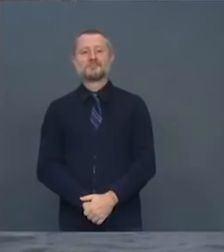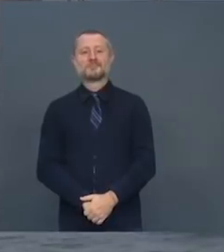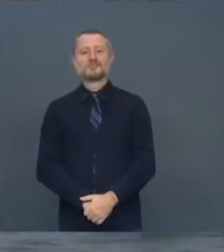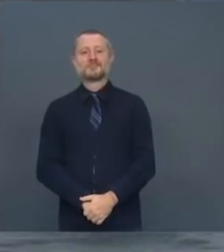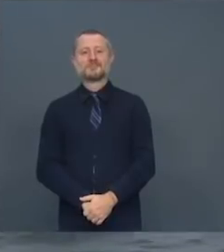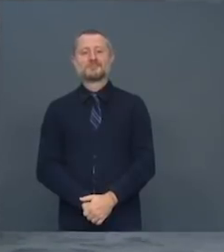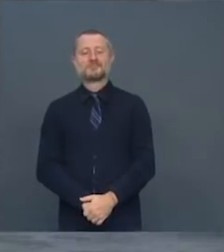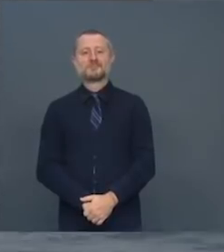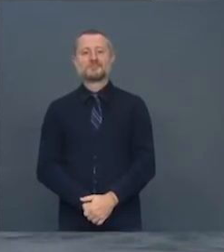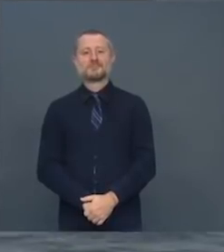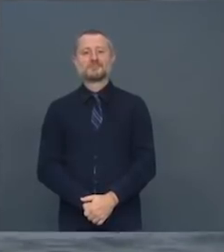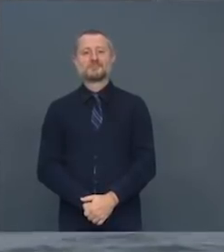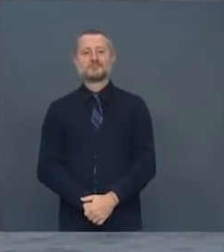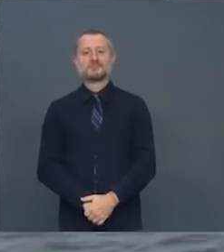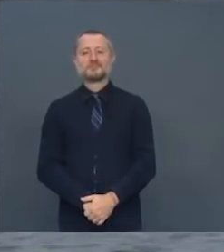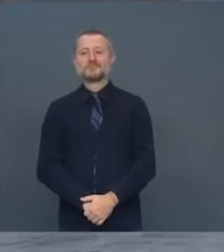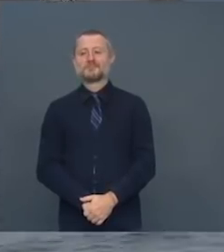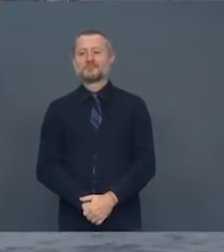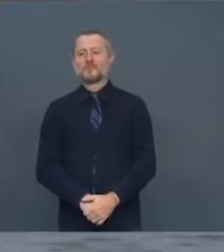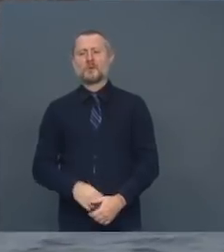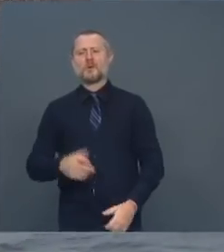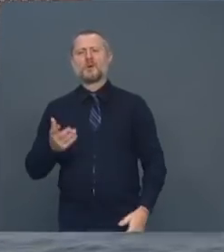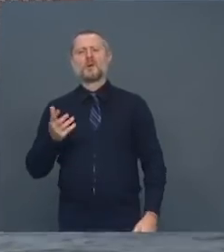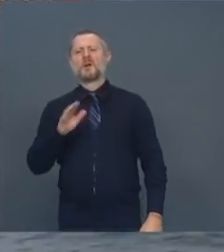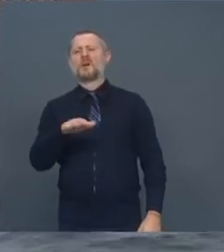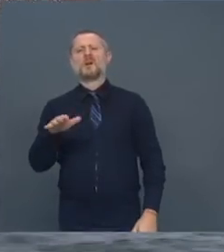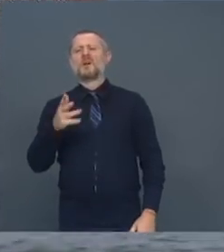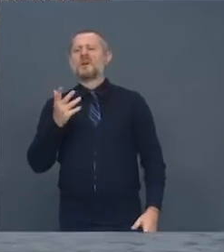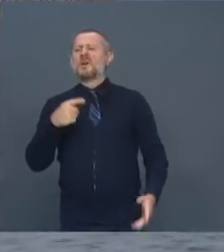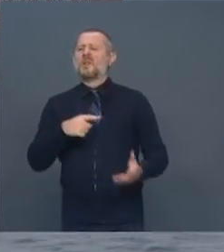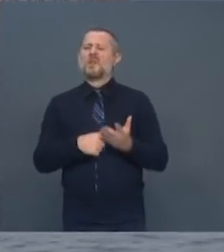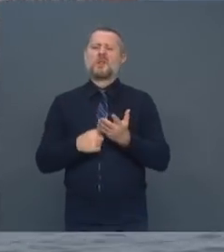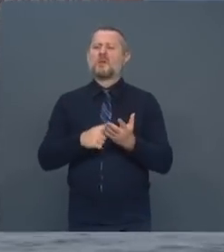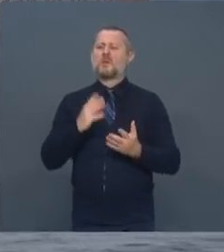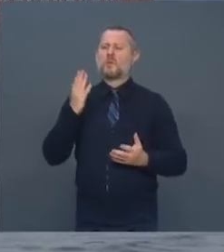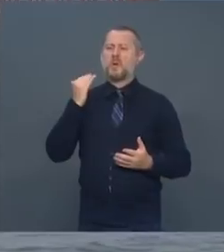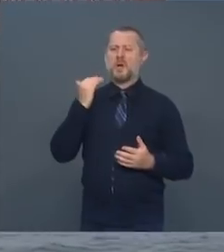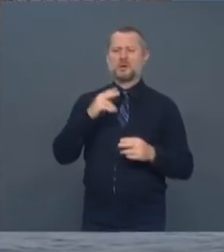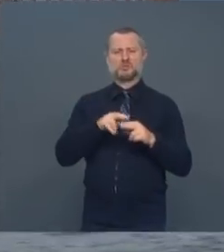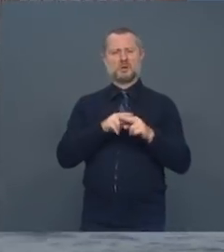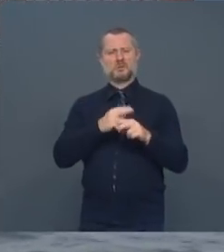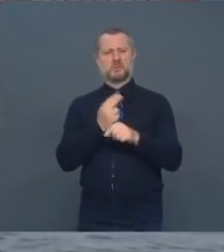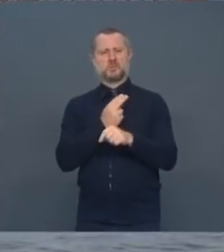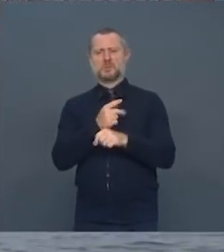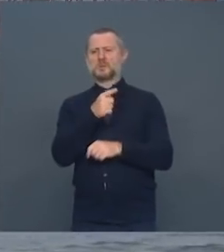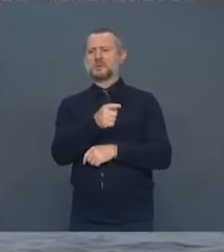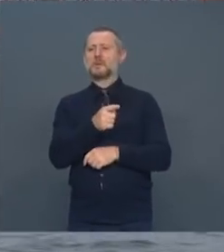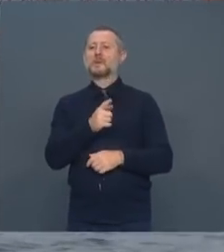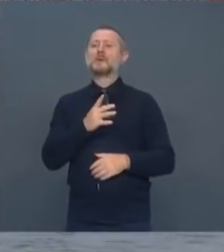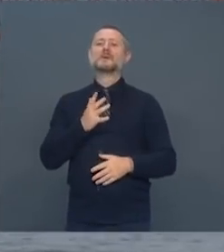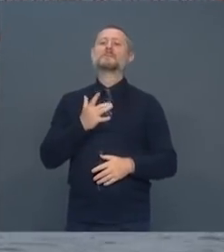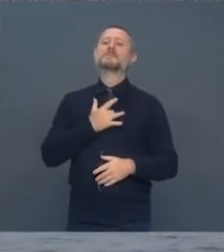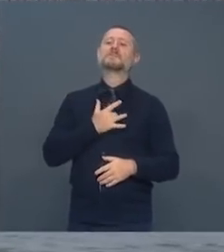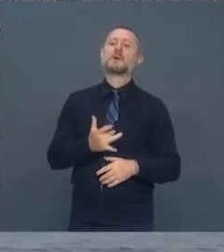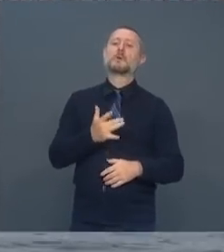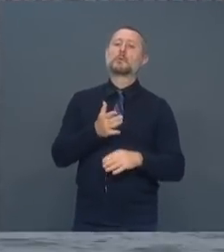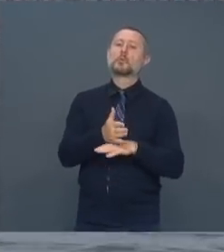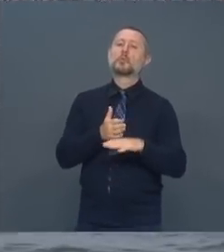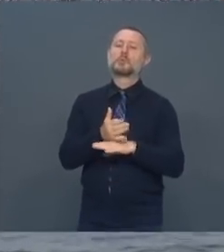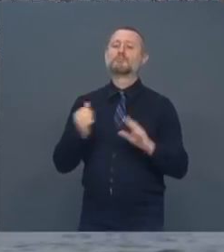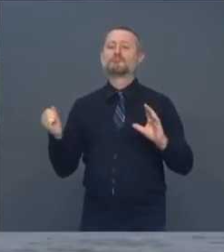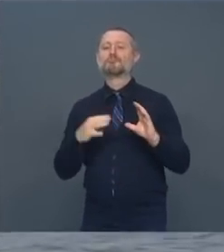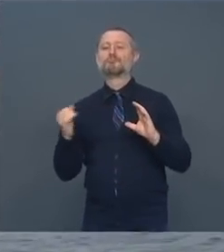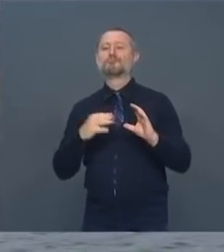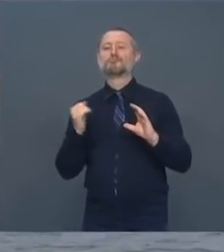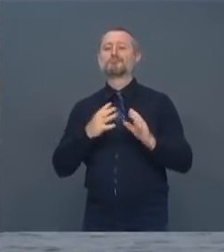And you might be wondering why the shape of this particular rail car. Traditionally, these are for carrying lumber. So you see these all over the place,